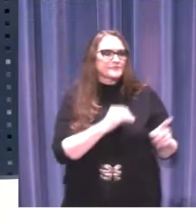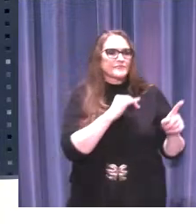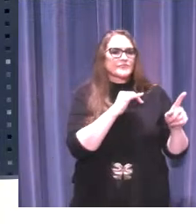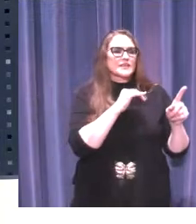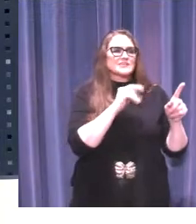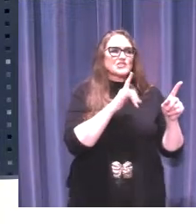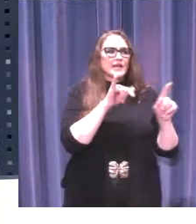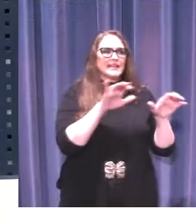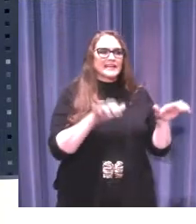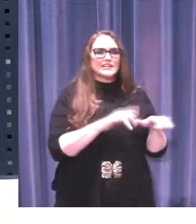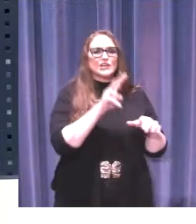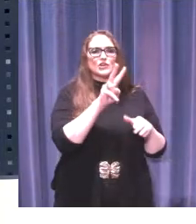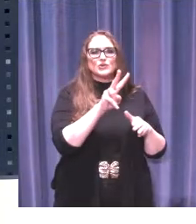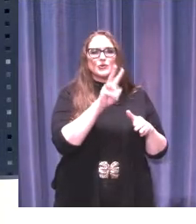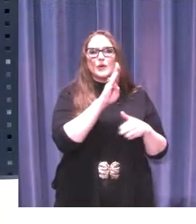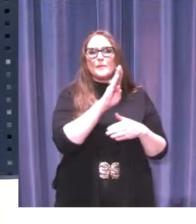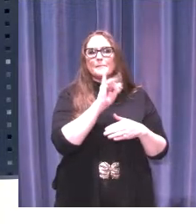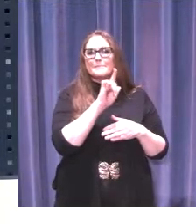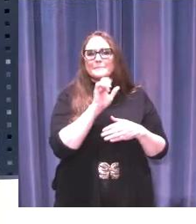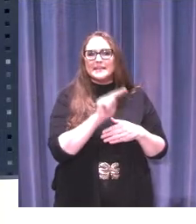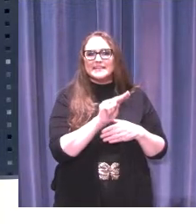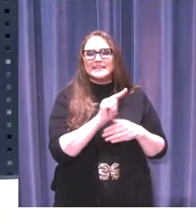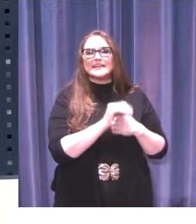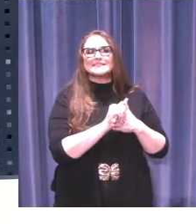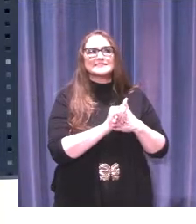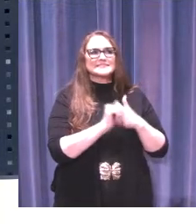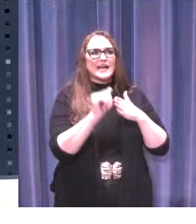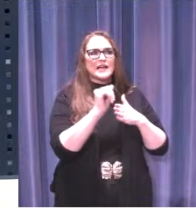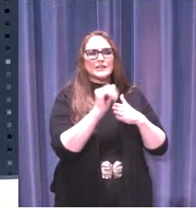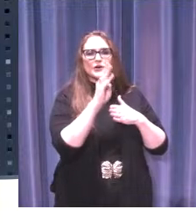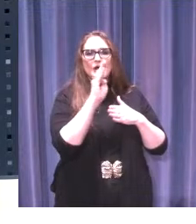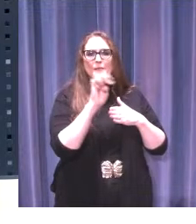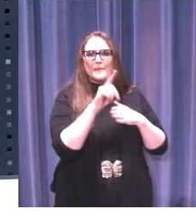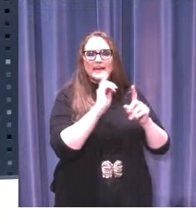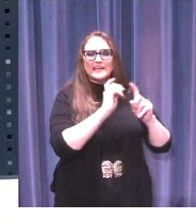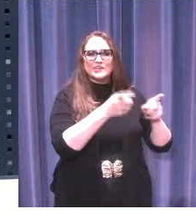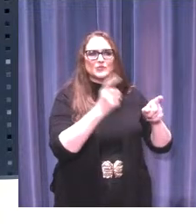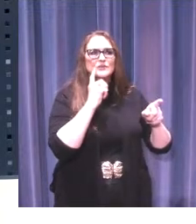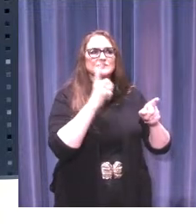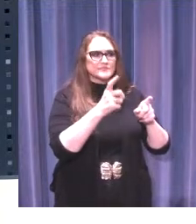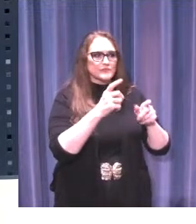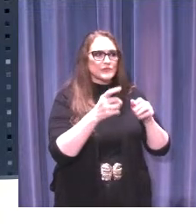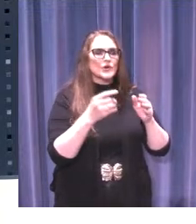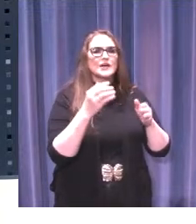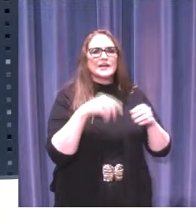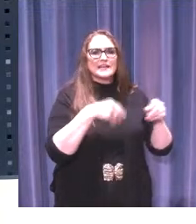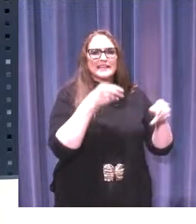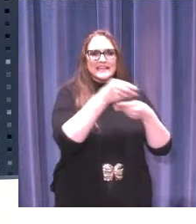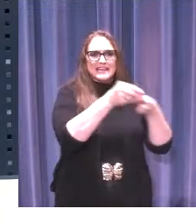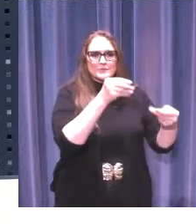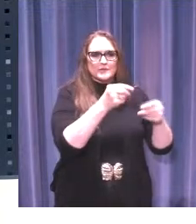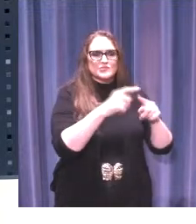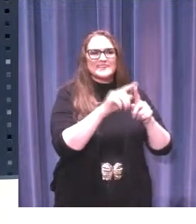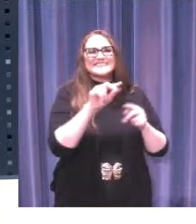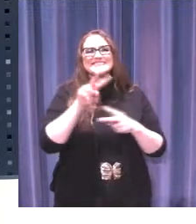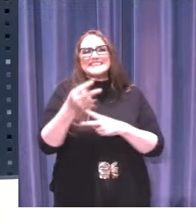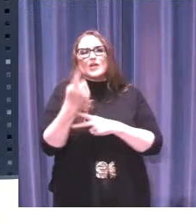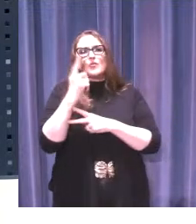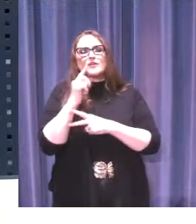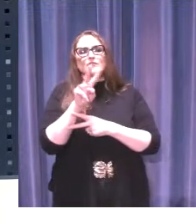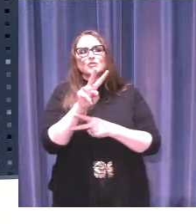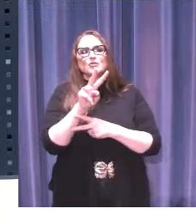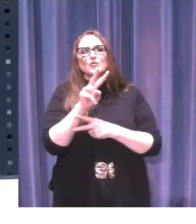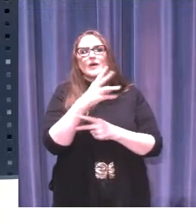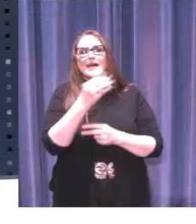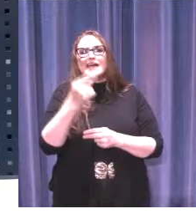$2 billion bond issuance for pension contributions, and then a second one of $2.5 billion. I